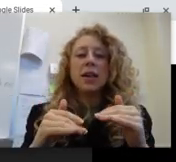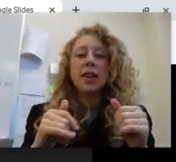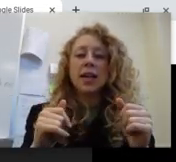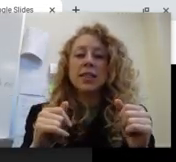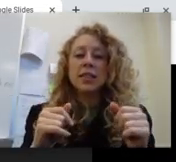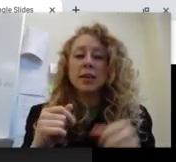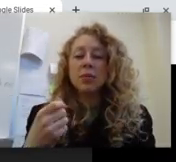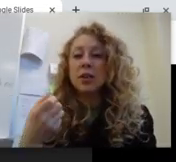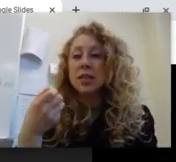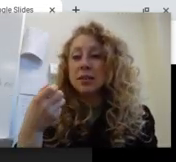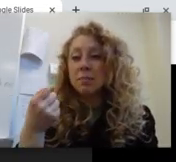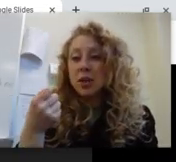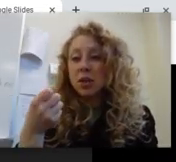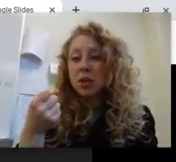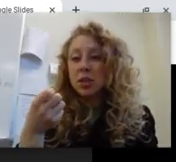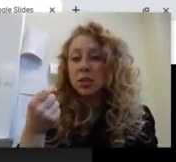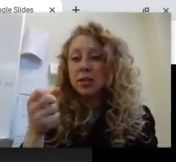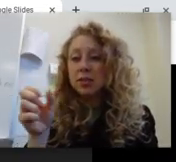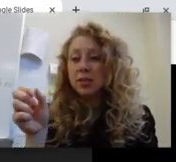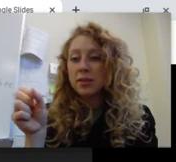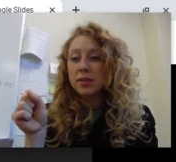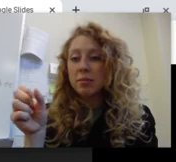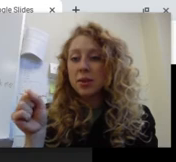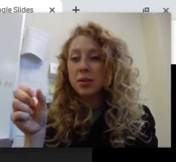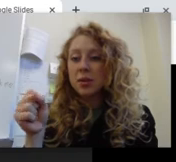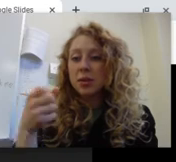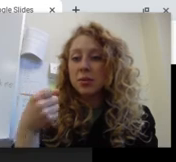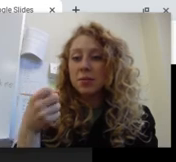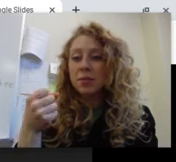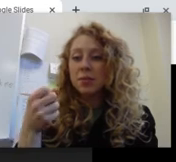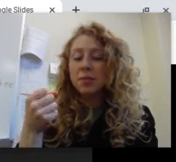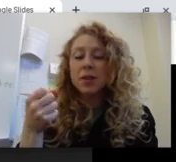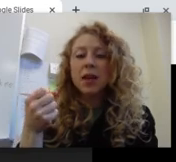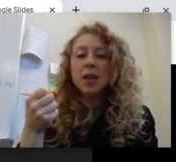And then that last example is milk, milk,